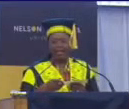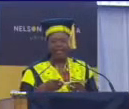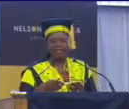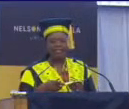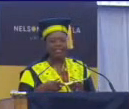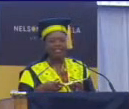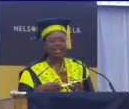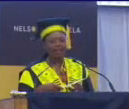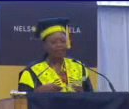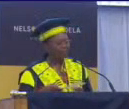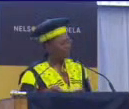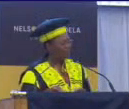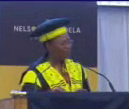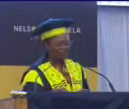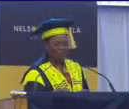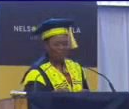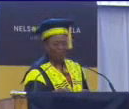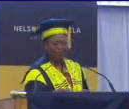Nikkei Caesar.